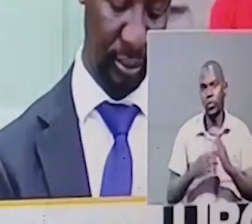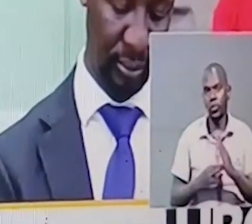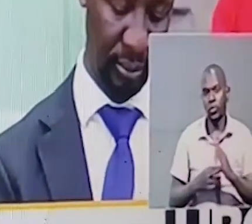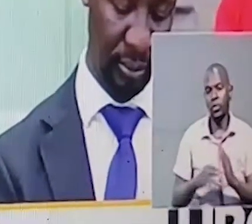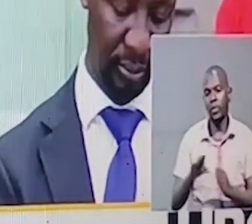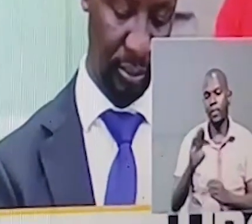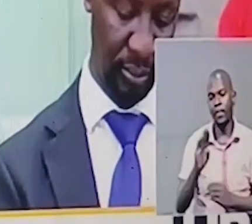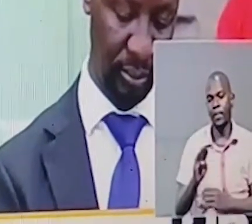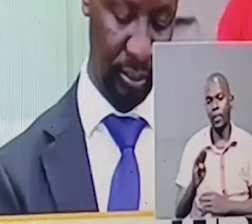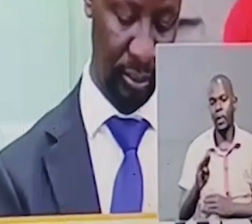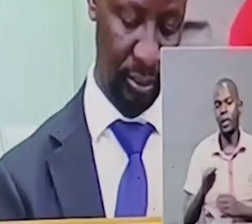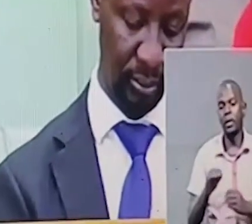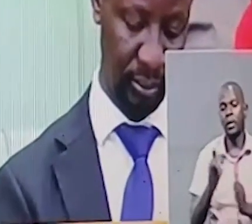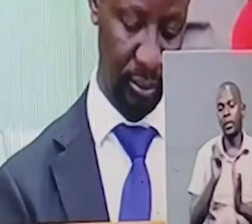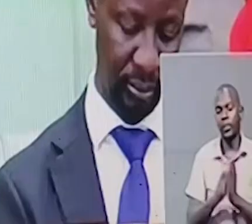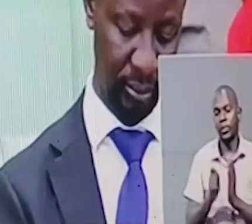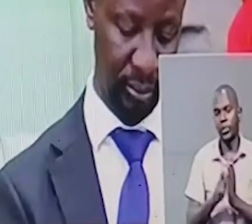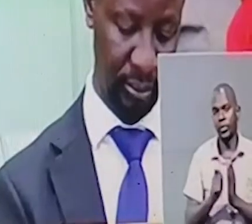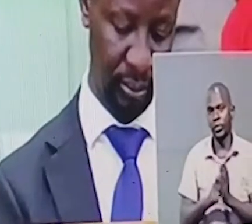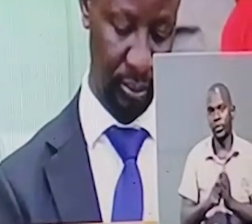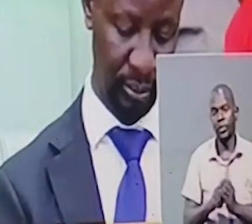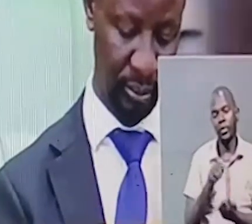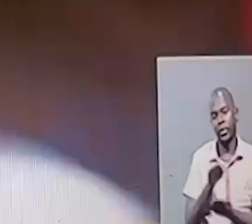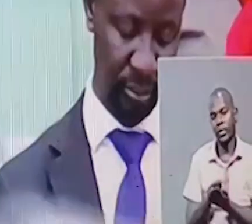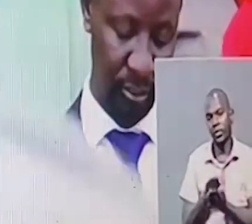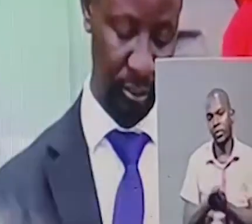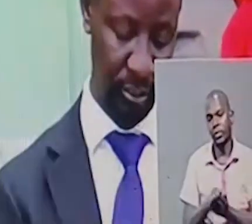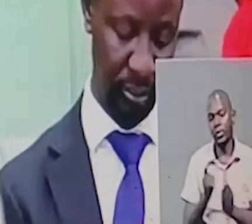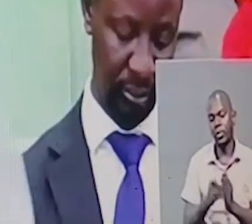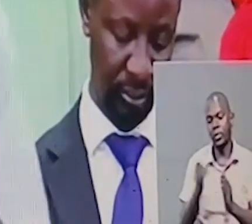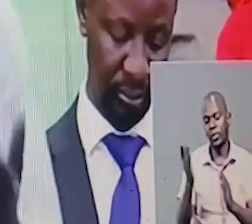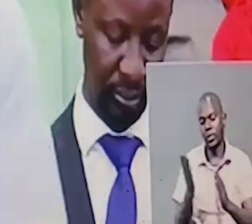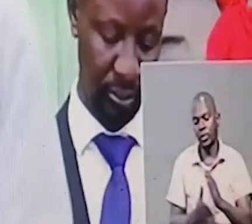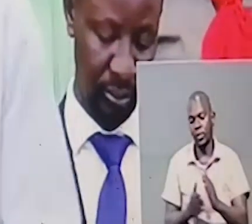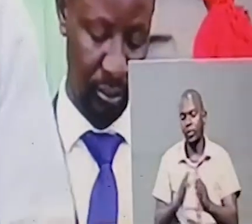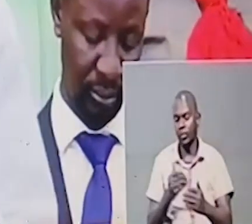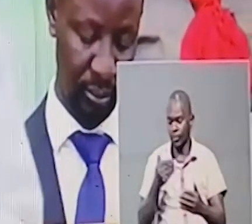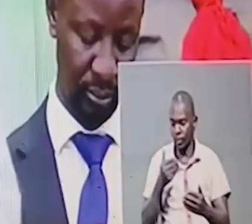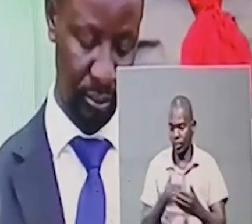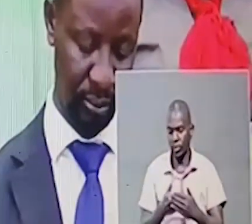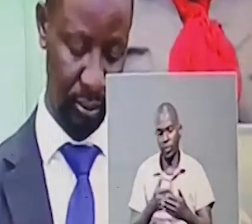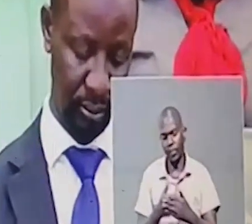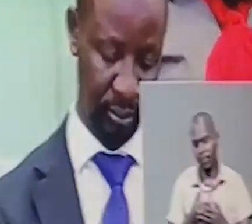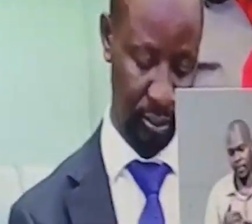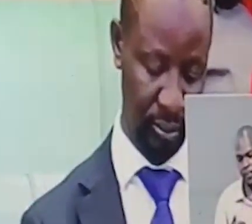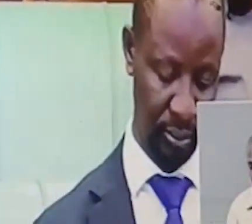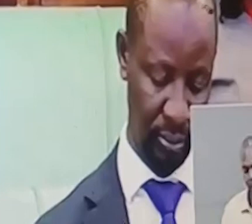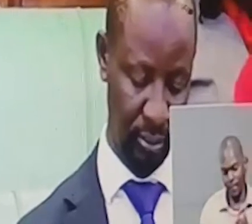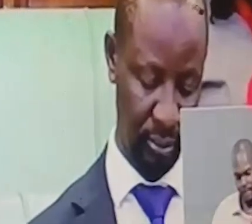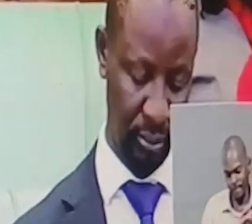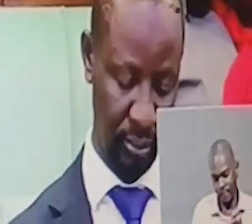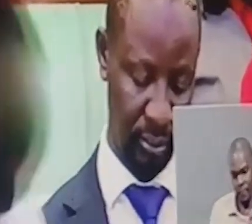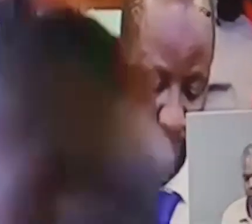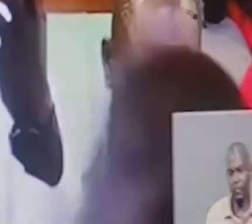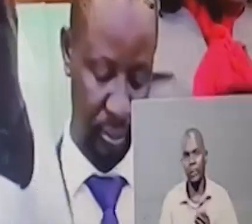B, that the clerk shall have custody of all these documents. It would have been good before I impute improper motive